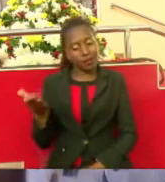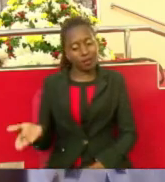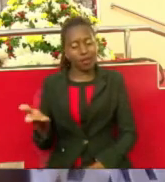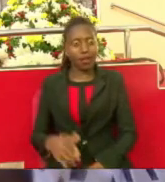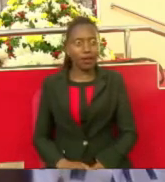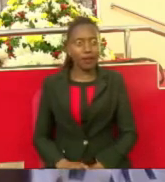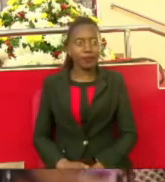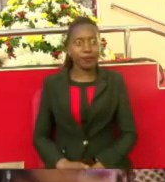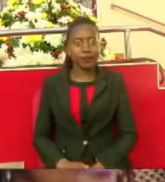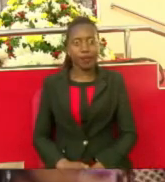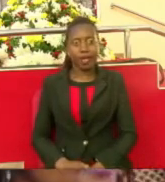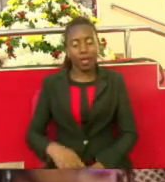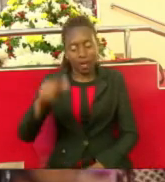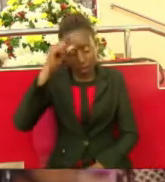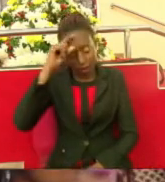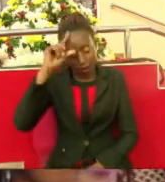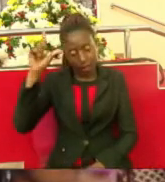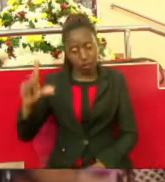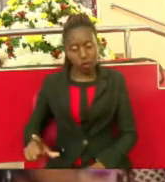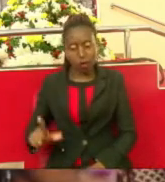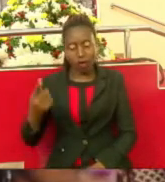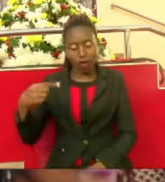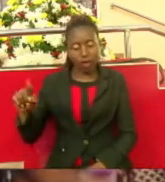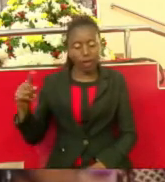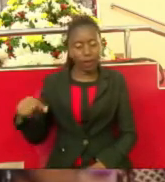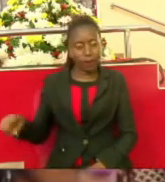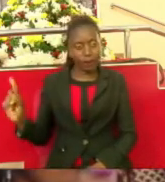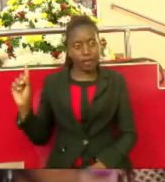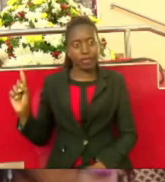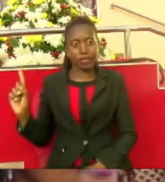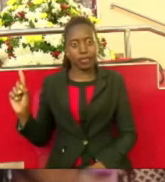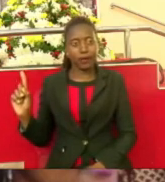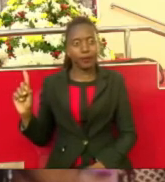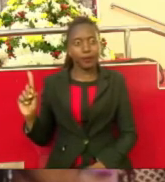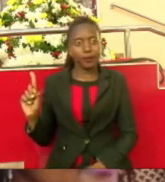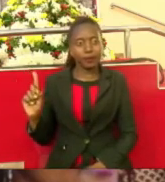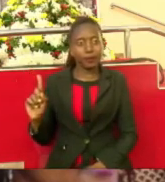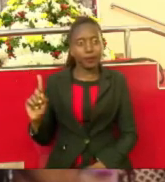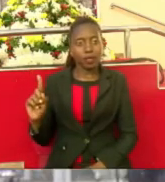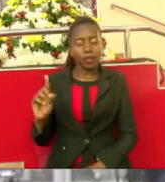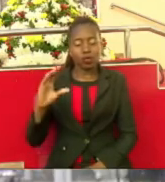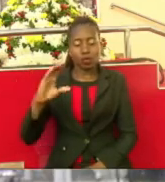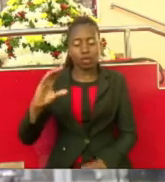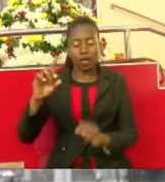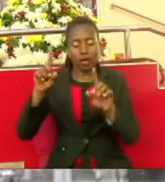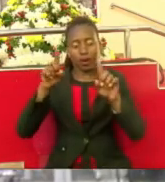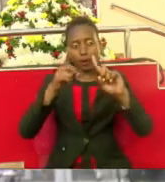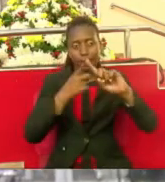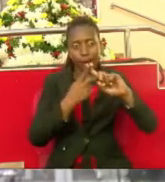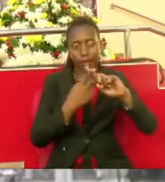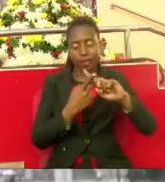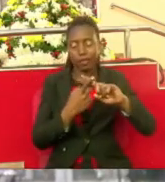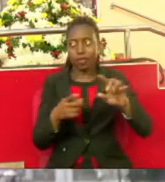the marks to start getting C plus because there were not enough people to join the university. Hadi serikali ingepunguza alama ili C plus waweze kwenda. Because what people see in you,